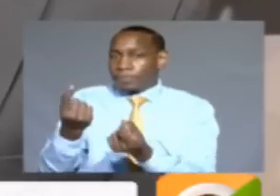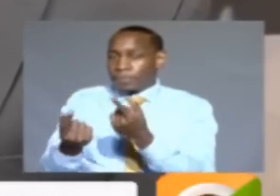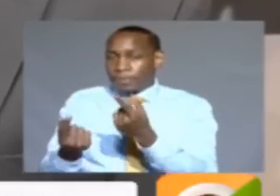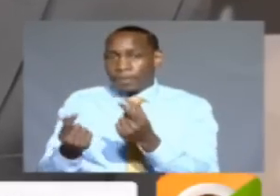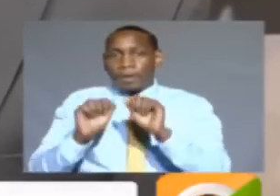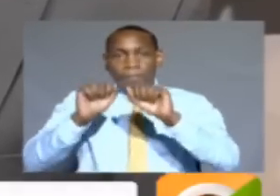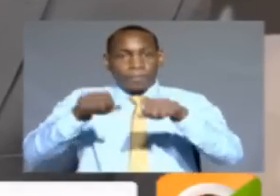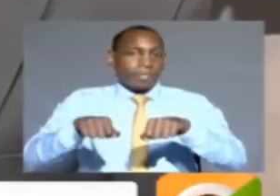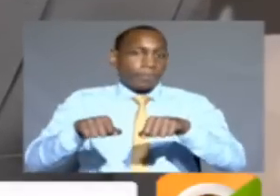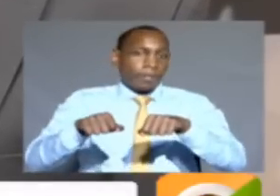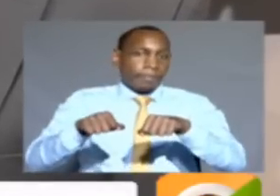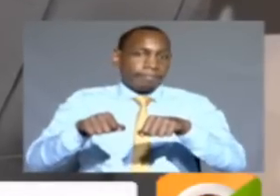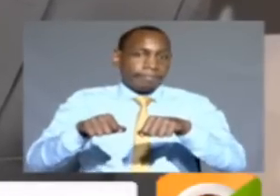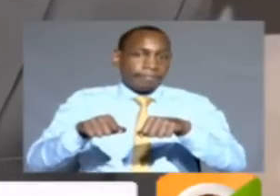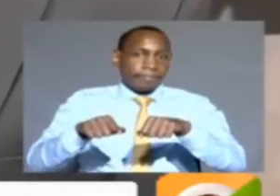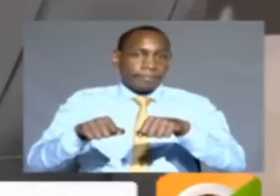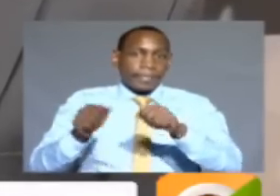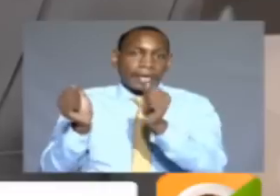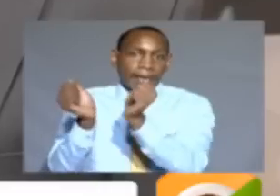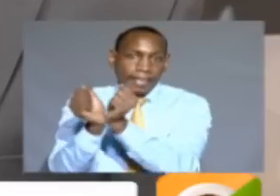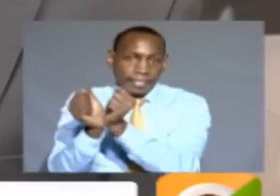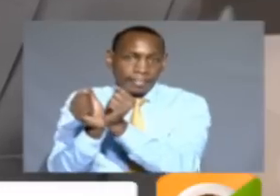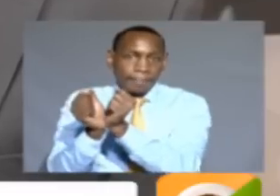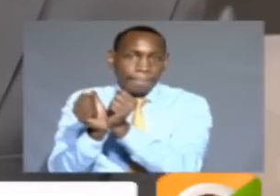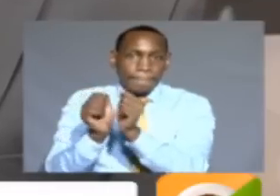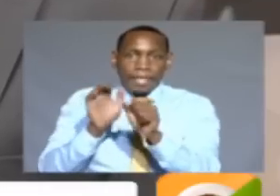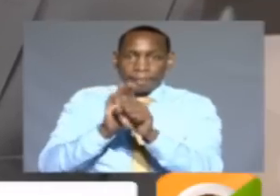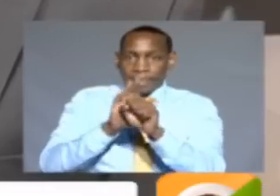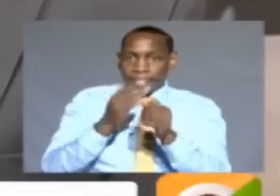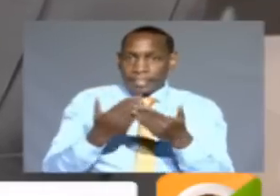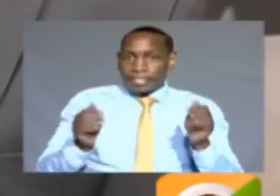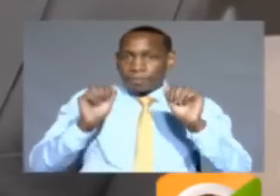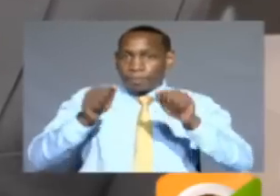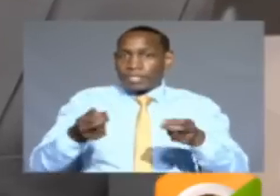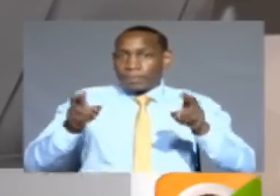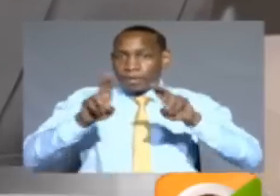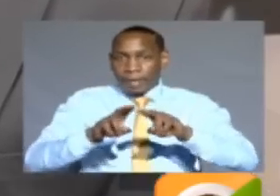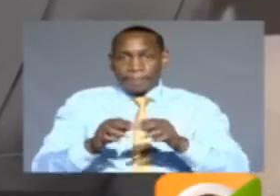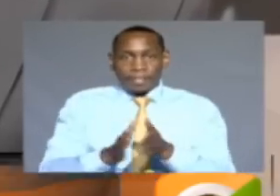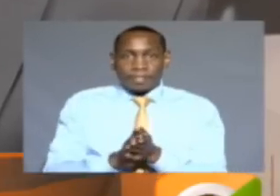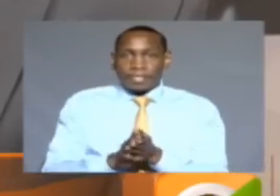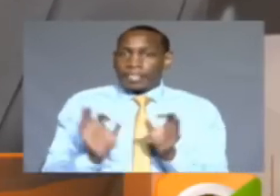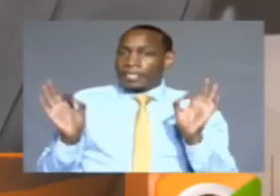and they can be able to pin it on you. So a lot of these things are going to happen, and